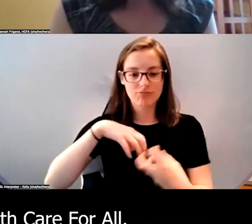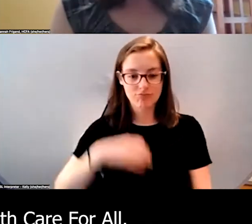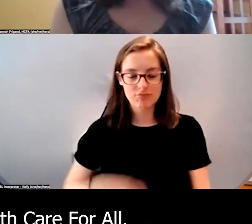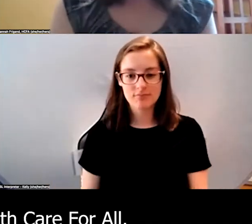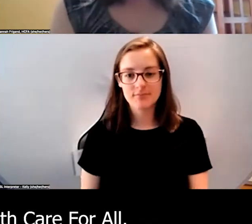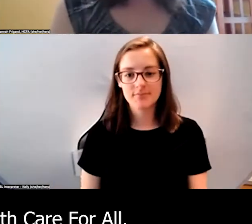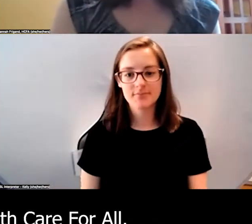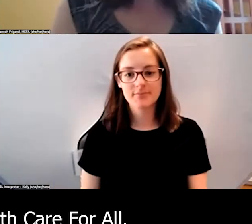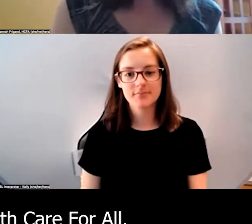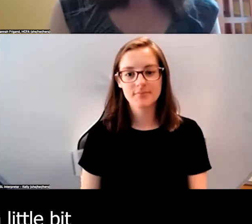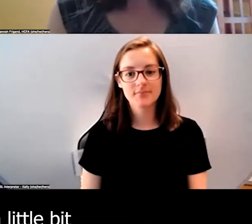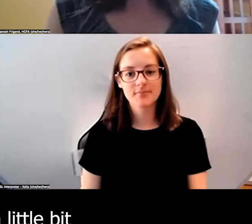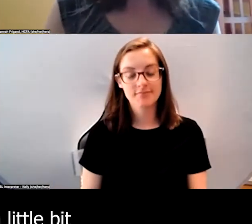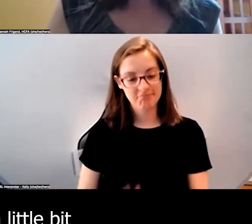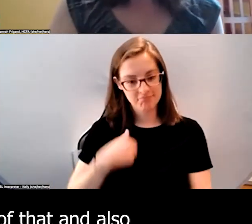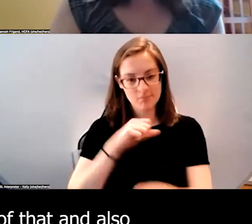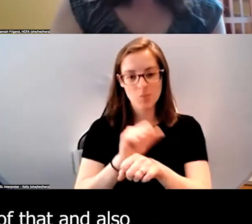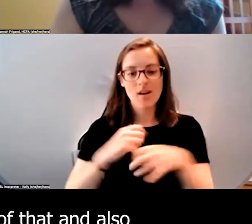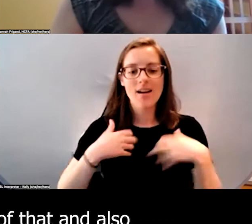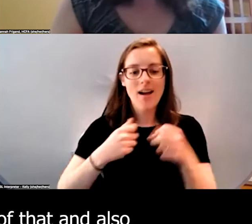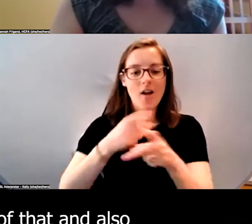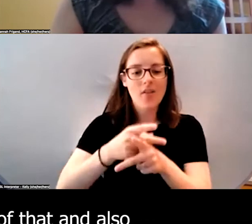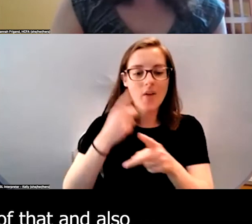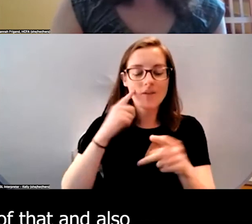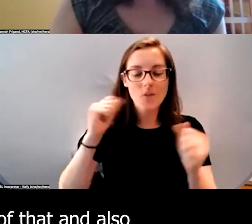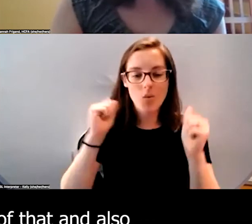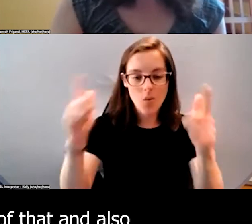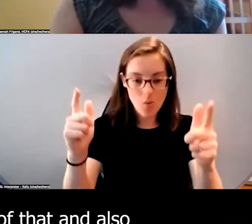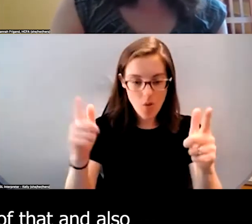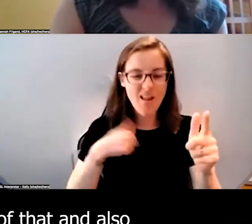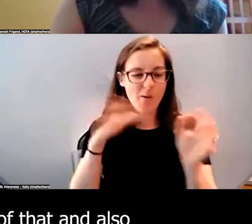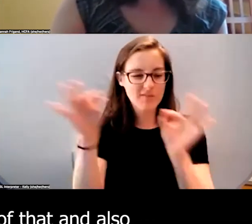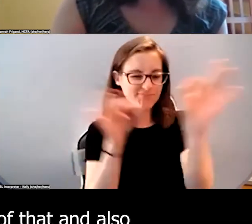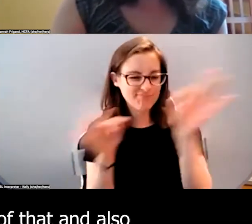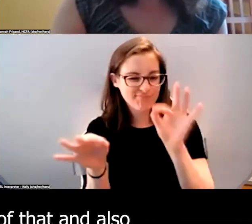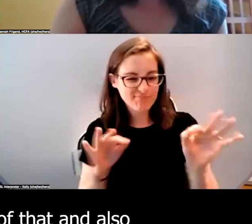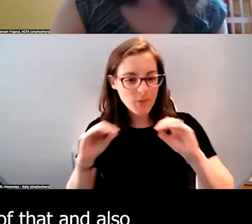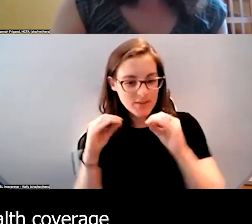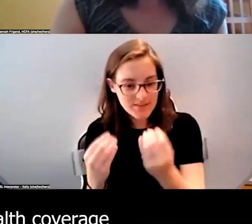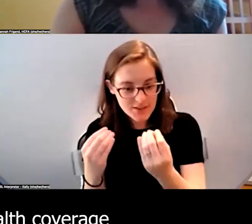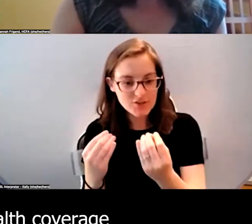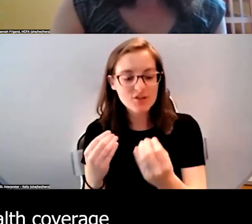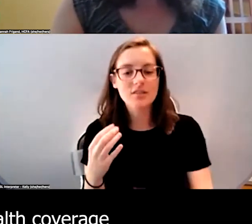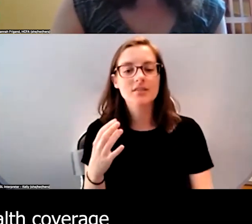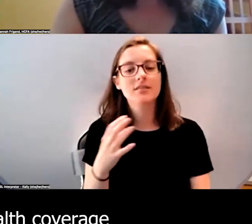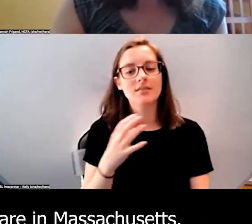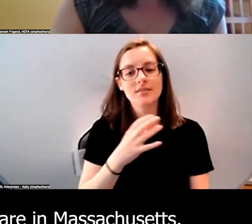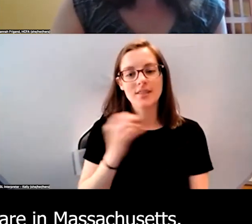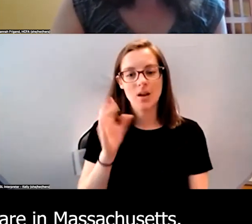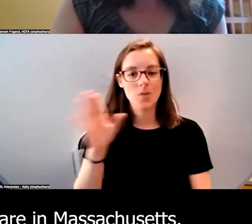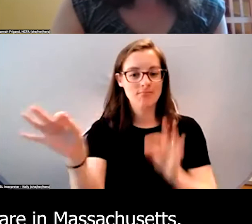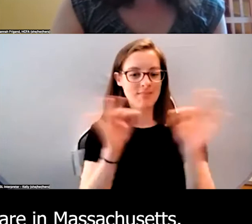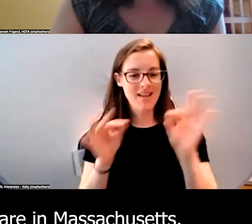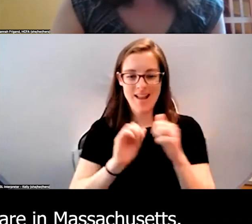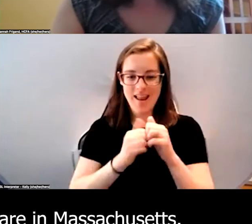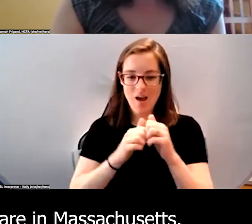And I'm at Healthcare for All. I'll give a little bit of an overview of that and also accessing health coverage for